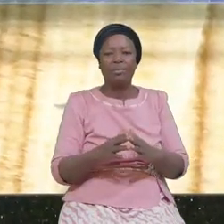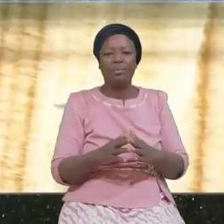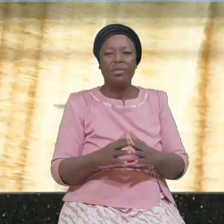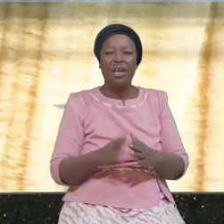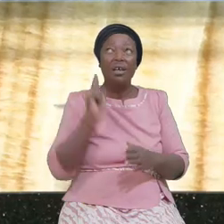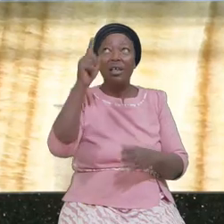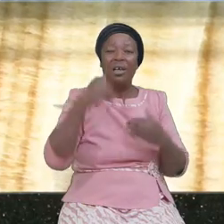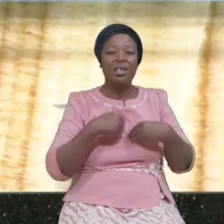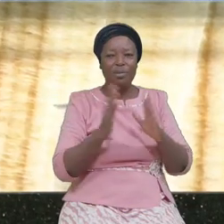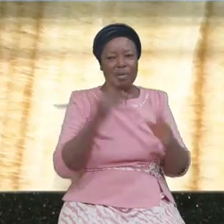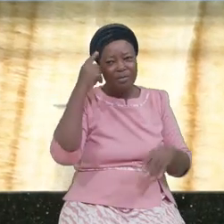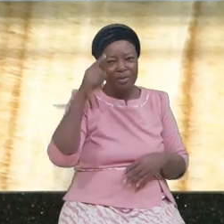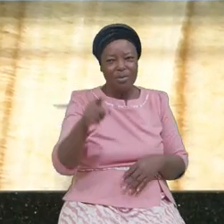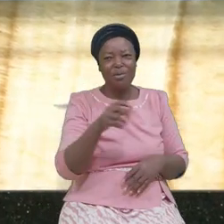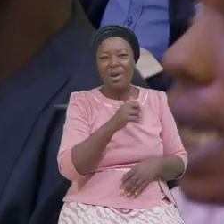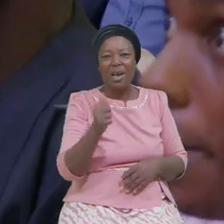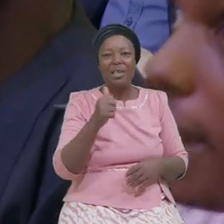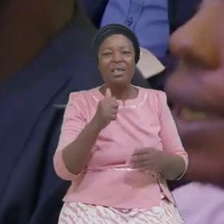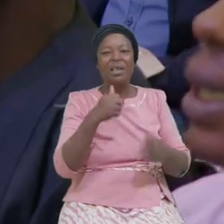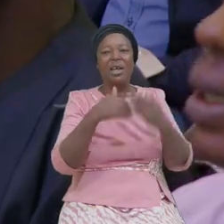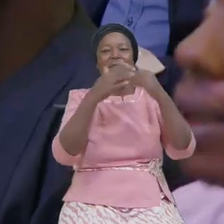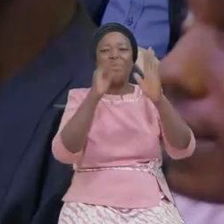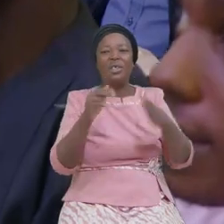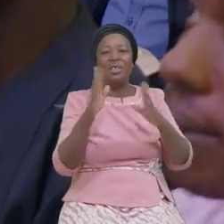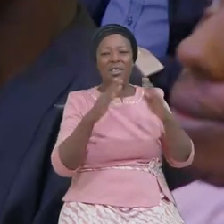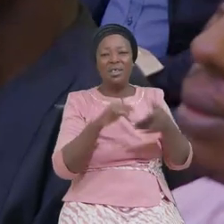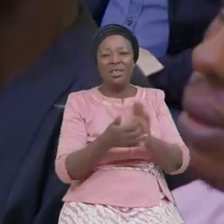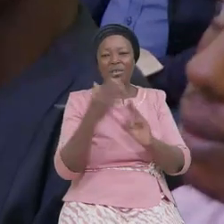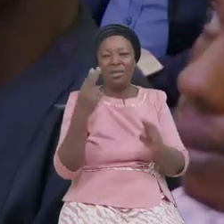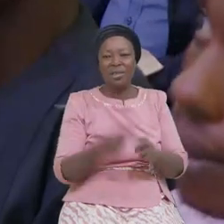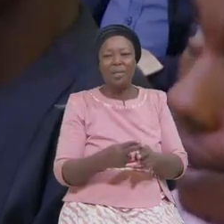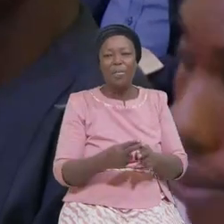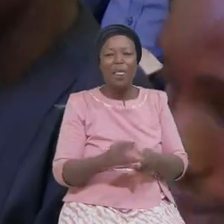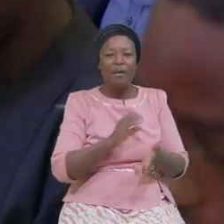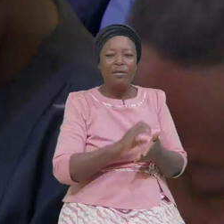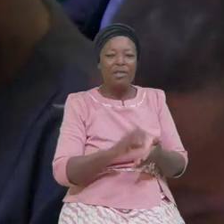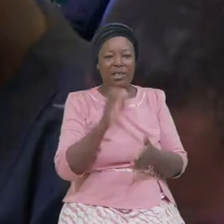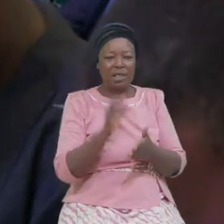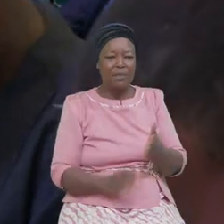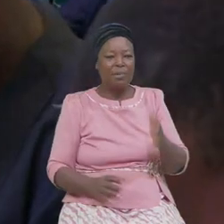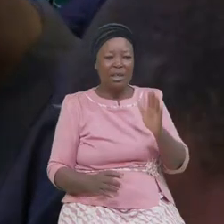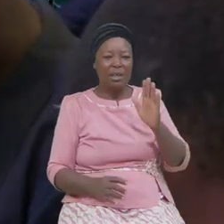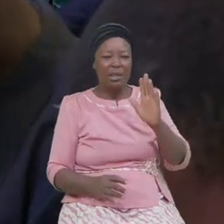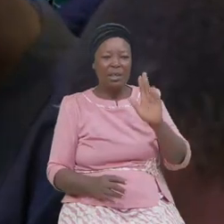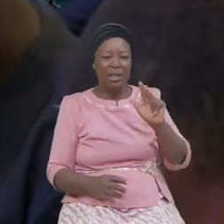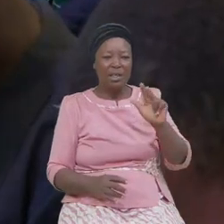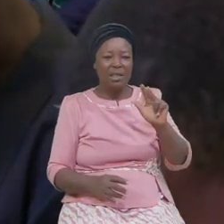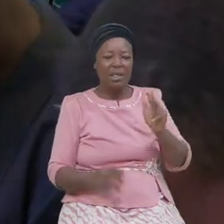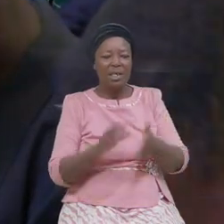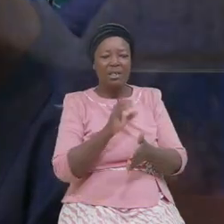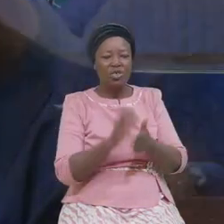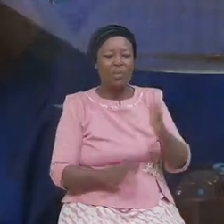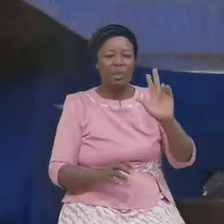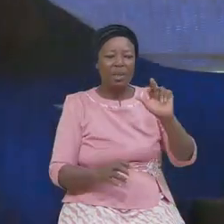prepared for you a heavenly city. Look at chapter 13. I'm reading from